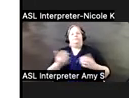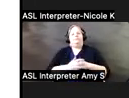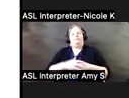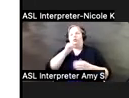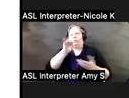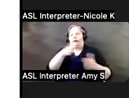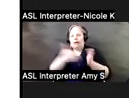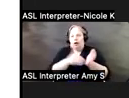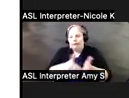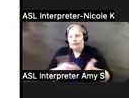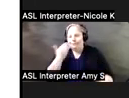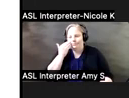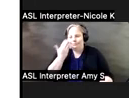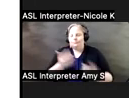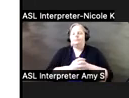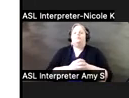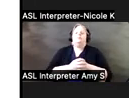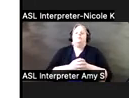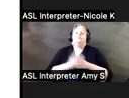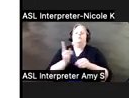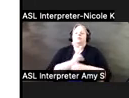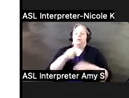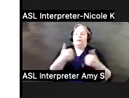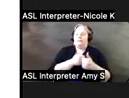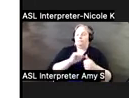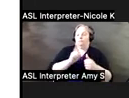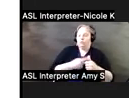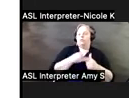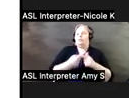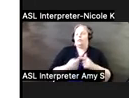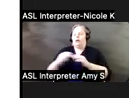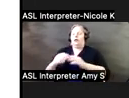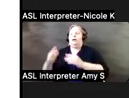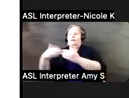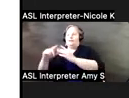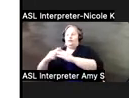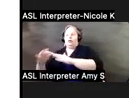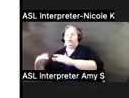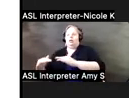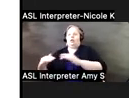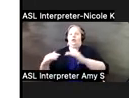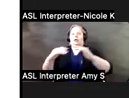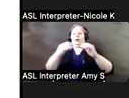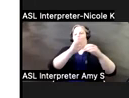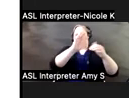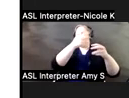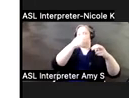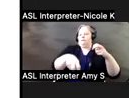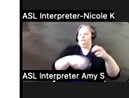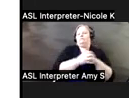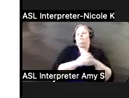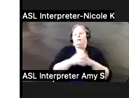where they're not dying quite as much, using this first and then kind of gradually increasing the difficulty and then transitioning over to some of the more